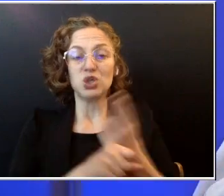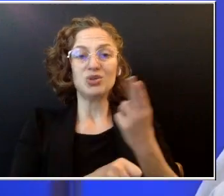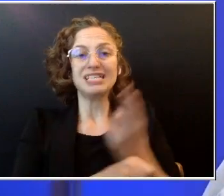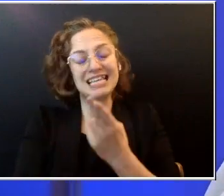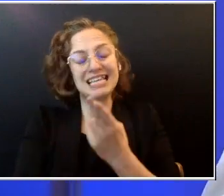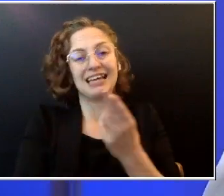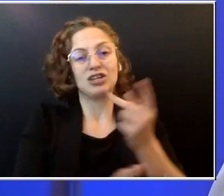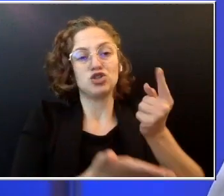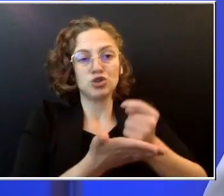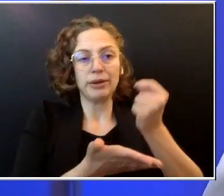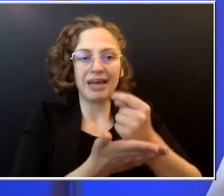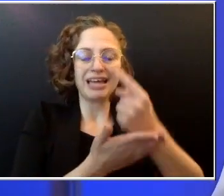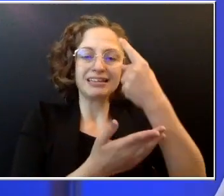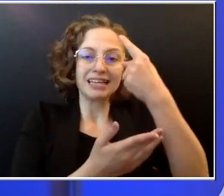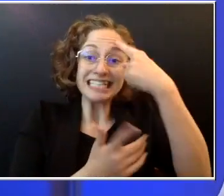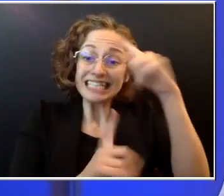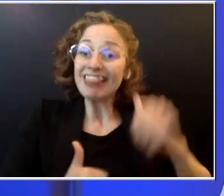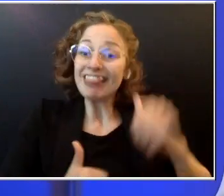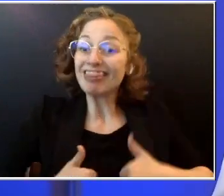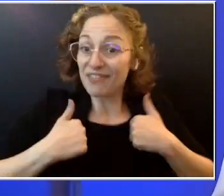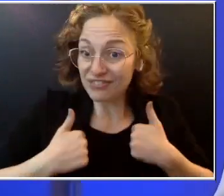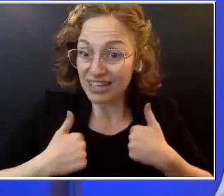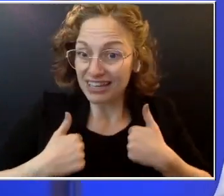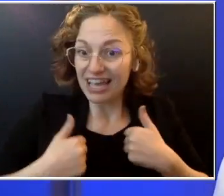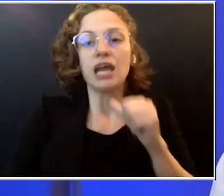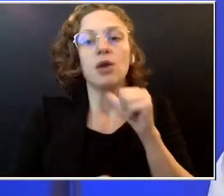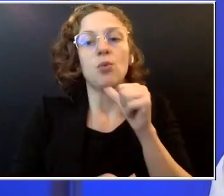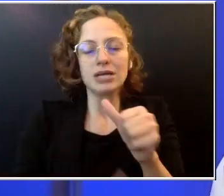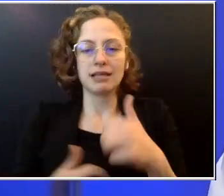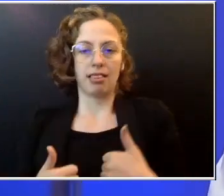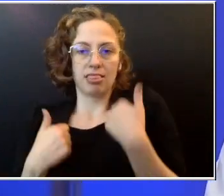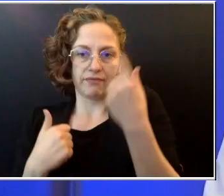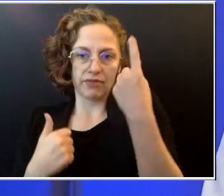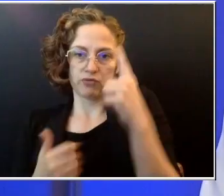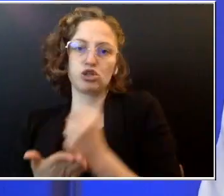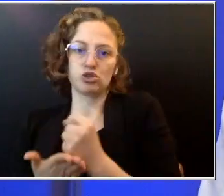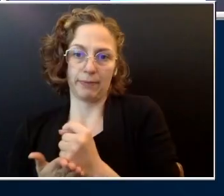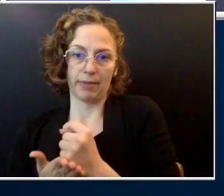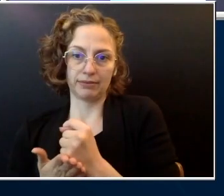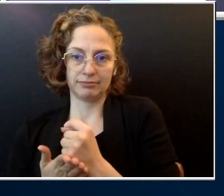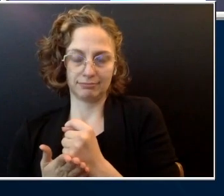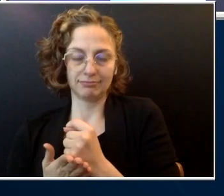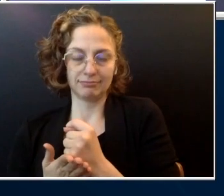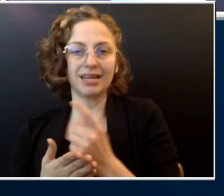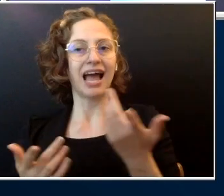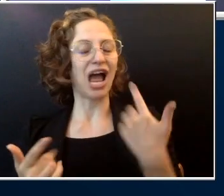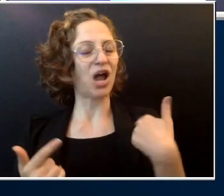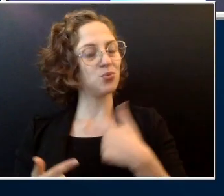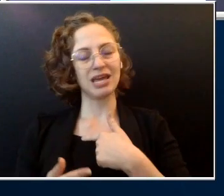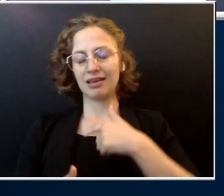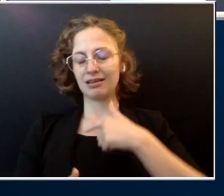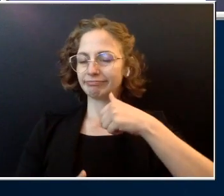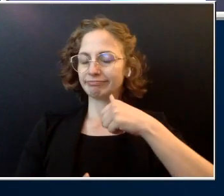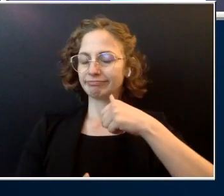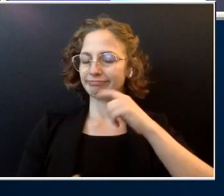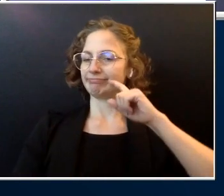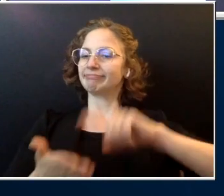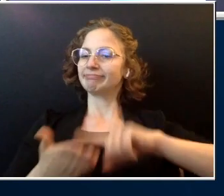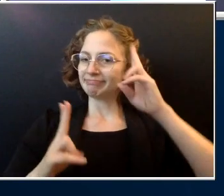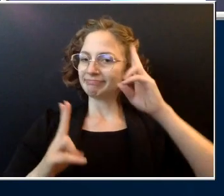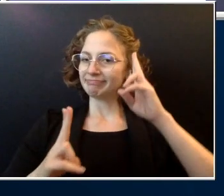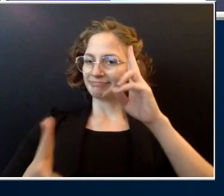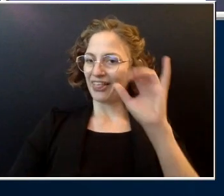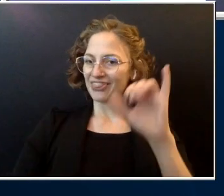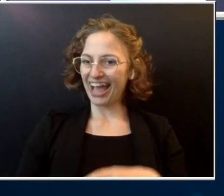right? And we knew that, and he made sure we knew it, and we worked around it. I love that. That's what I mean about the little crazy. There was just a little crazy. Like, yeah,